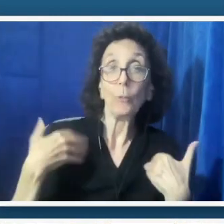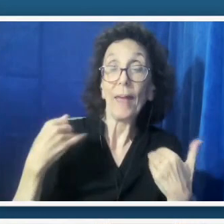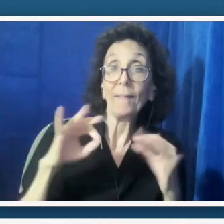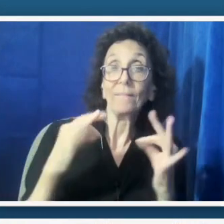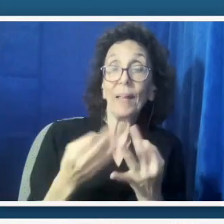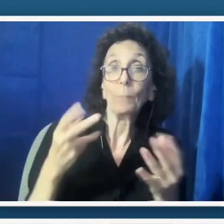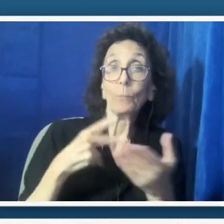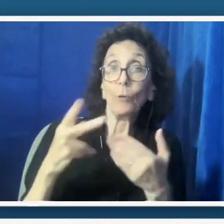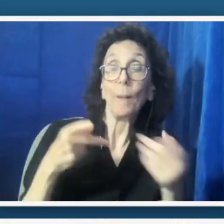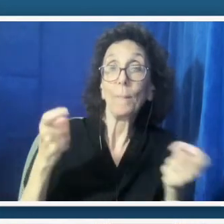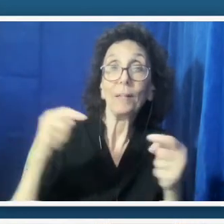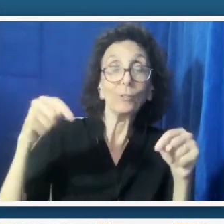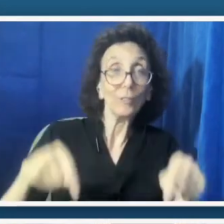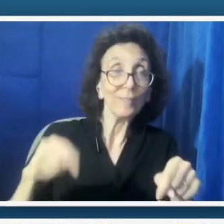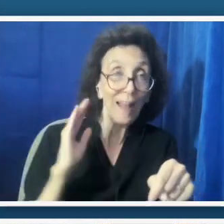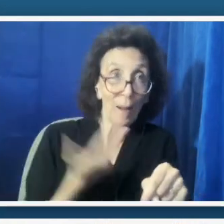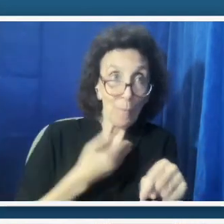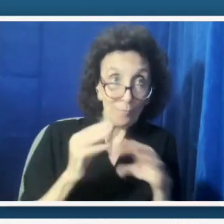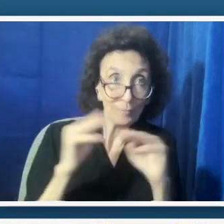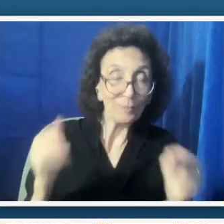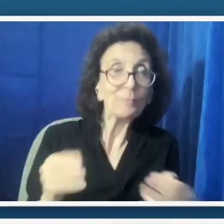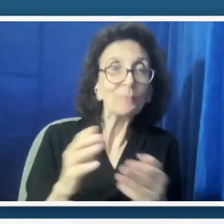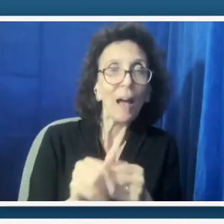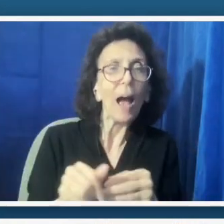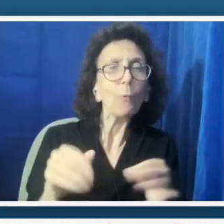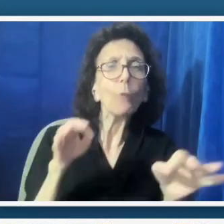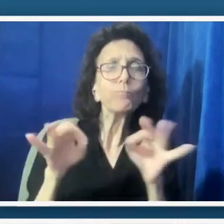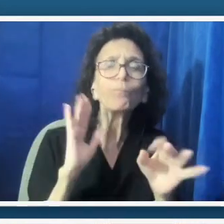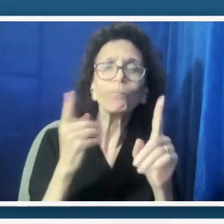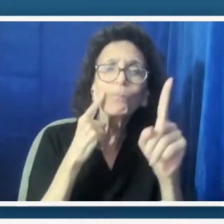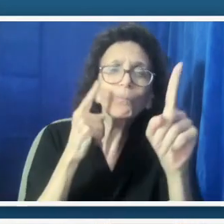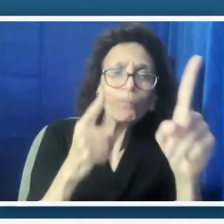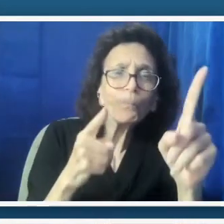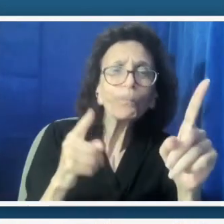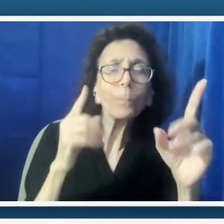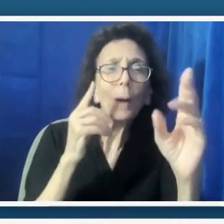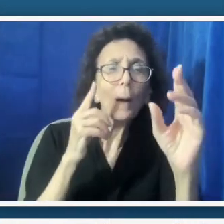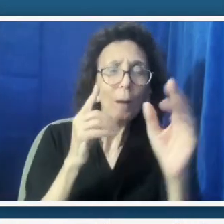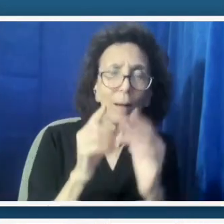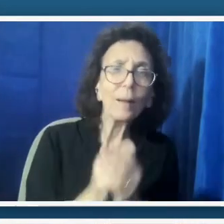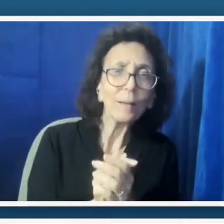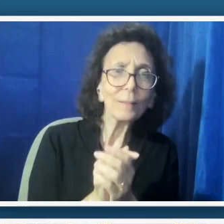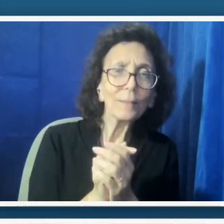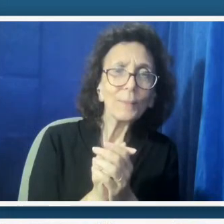the museum. I will briefly go over our goals and objectives with you.